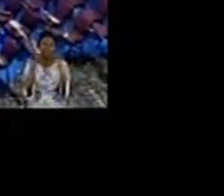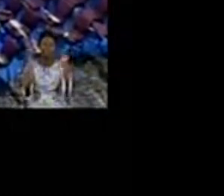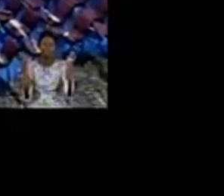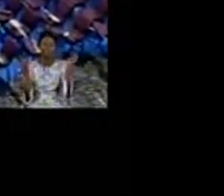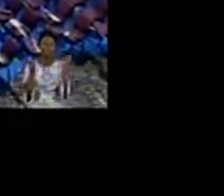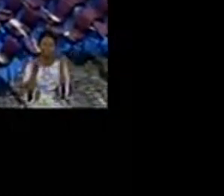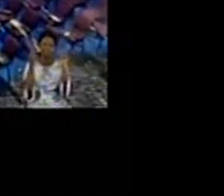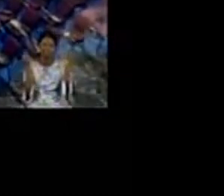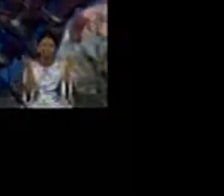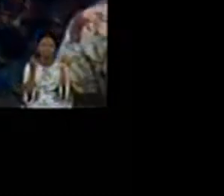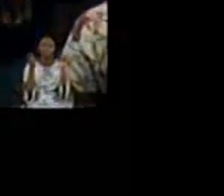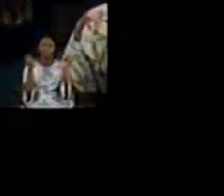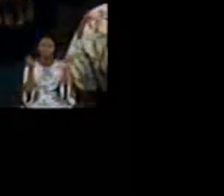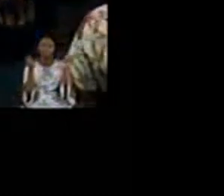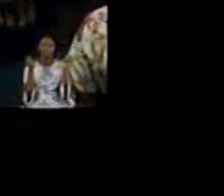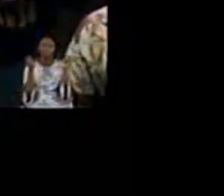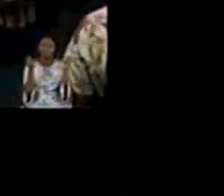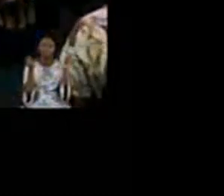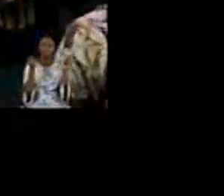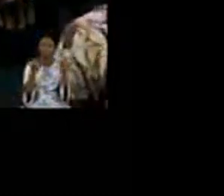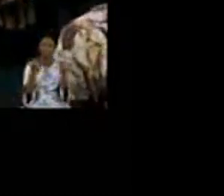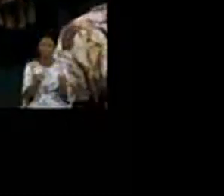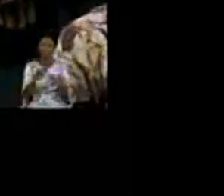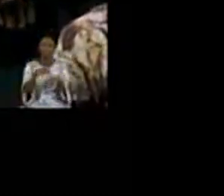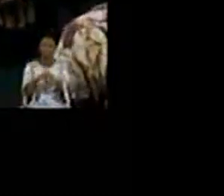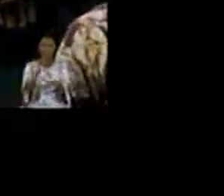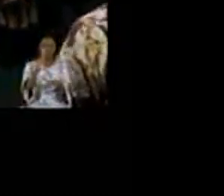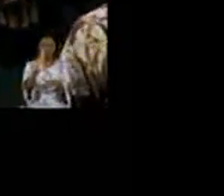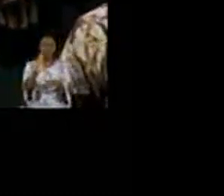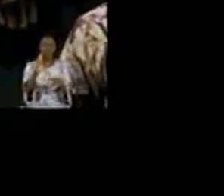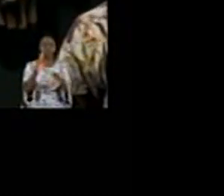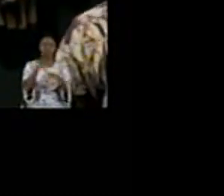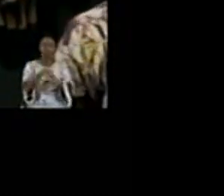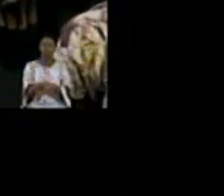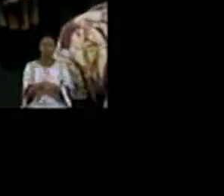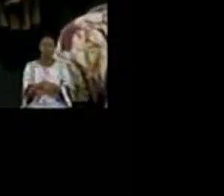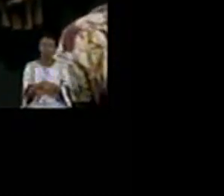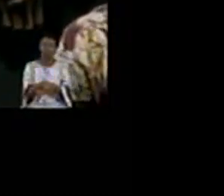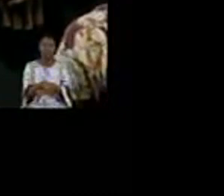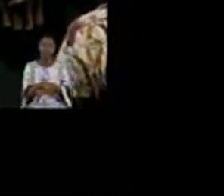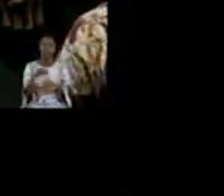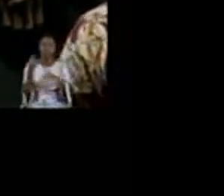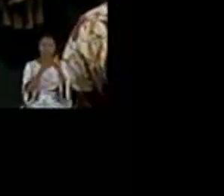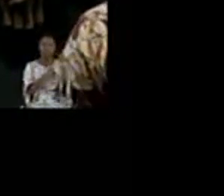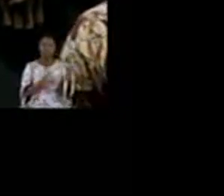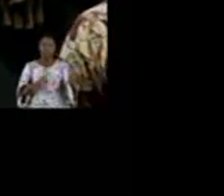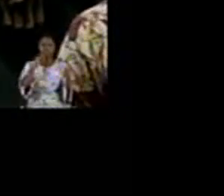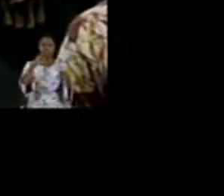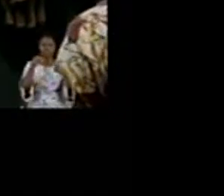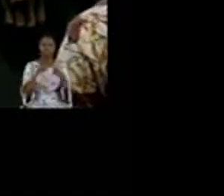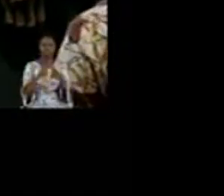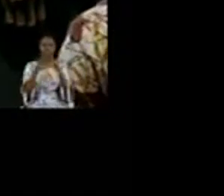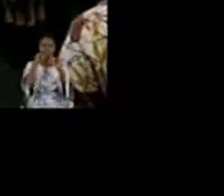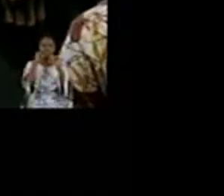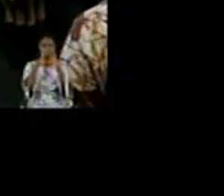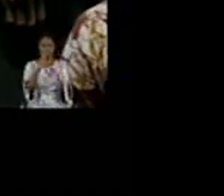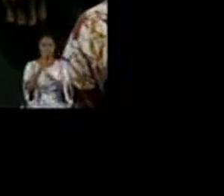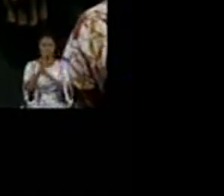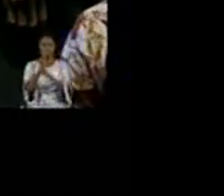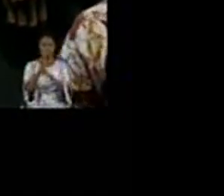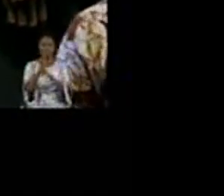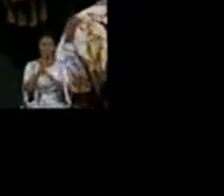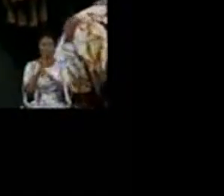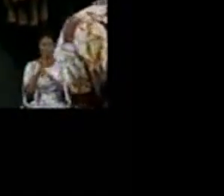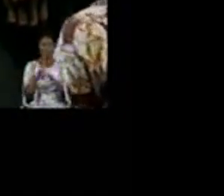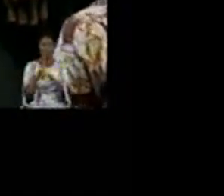I'm telling you that tonight is your night. The Lord is going to bless you because God the